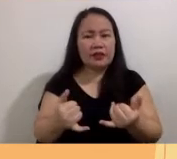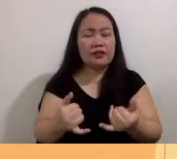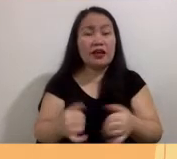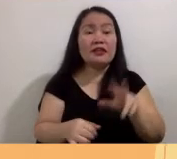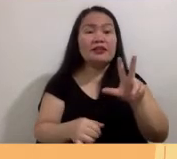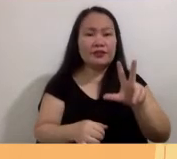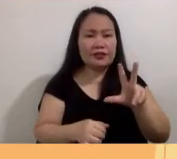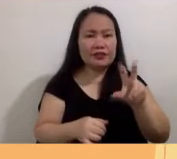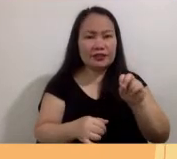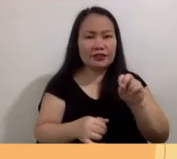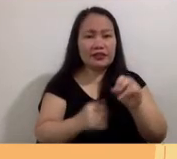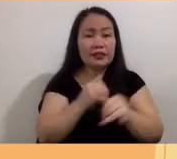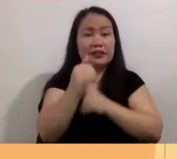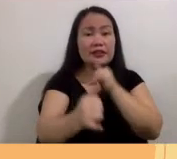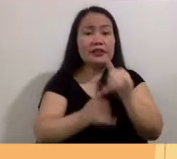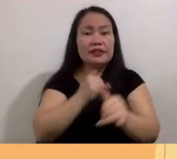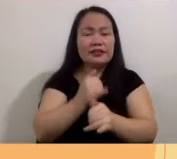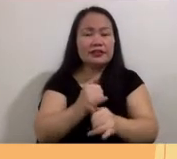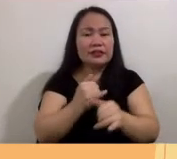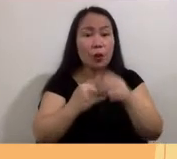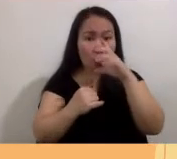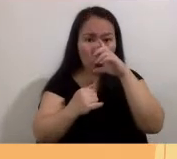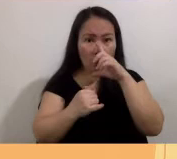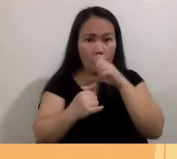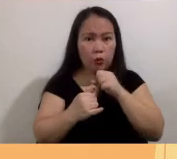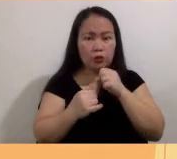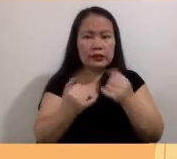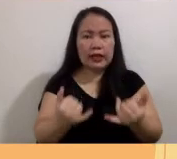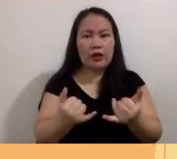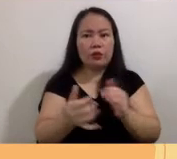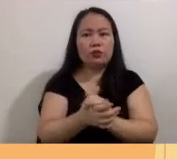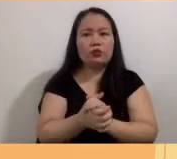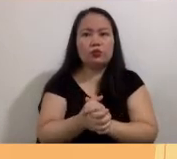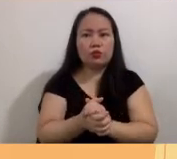is 30 years old now.